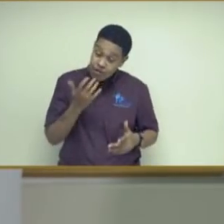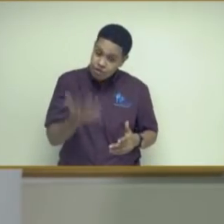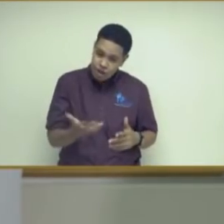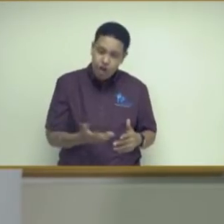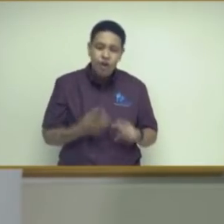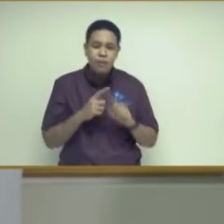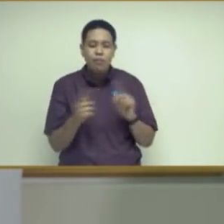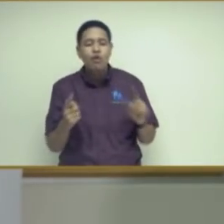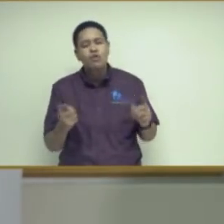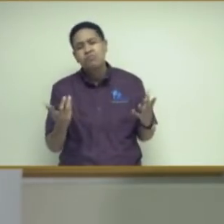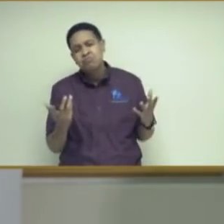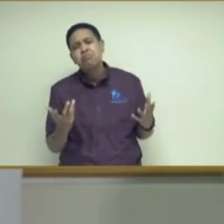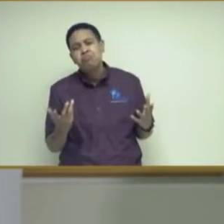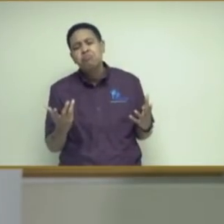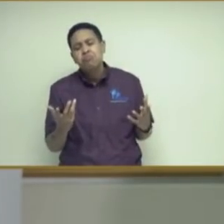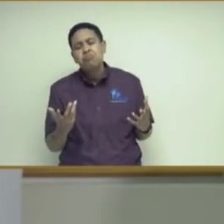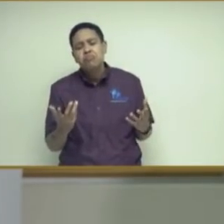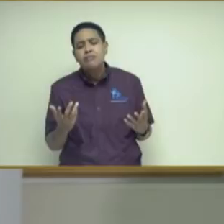But the